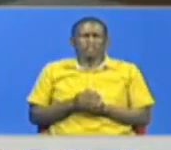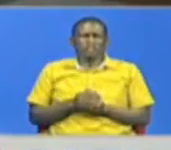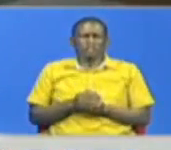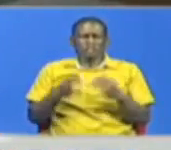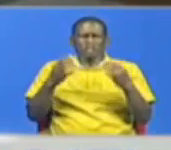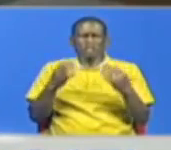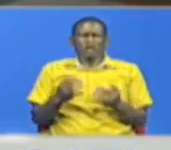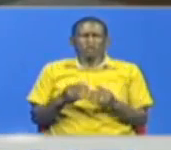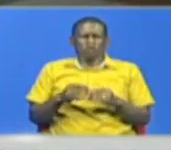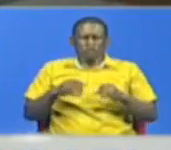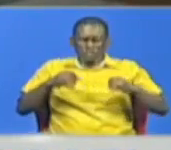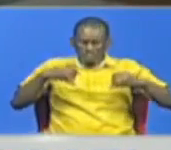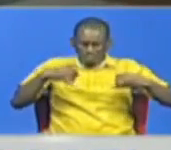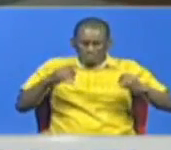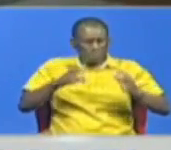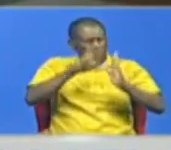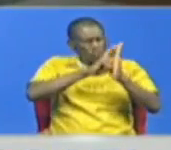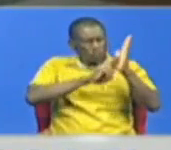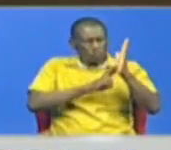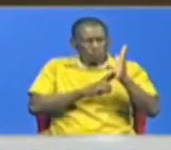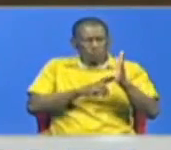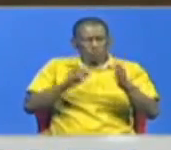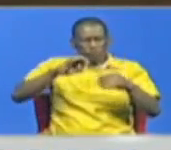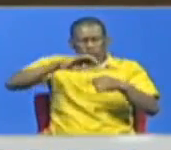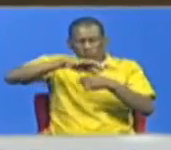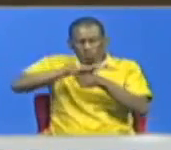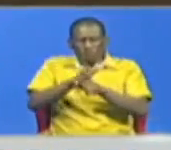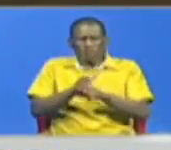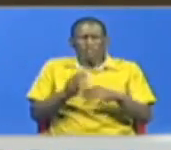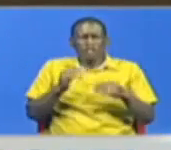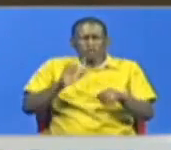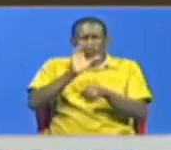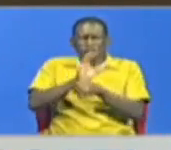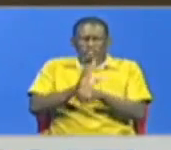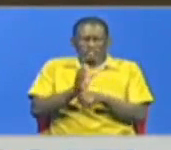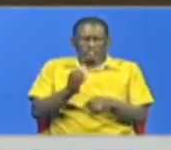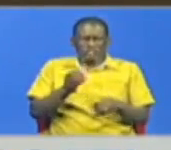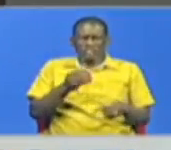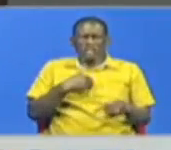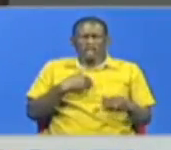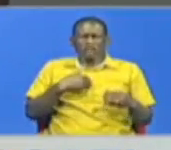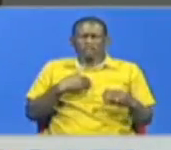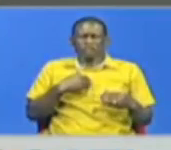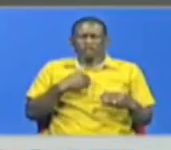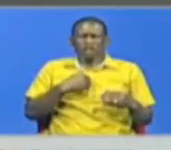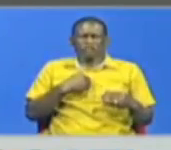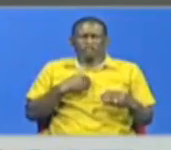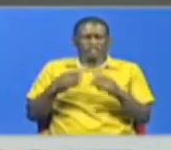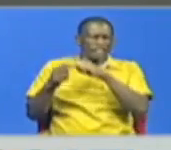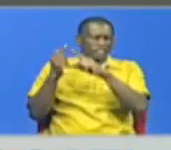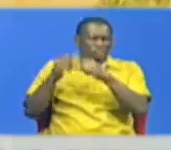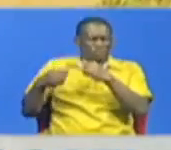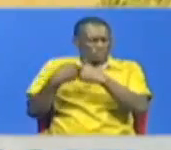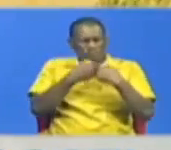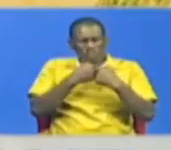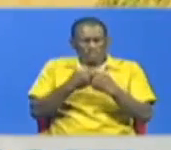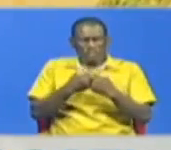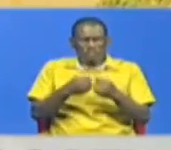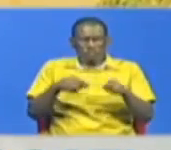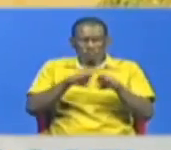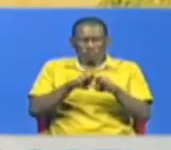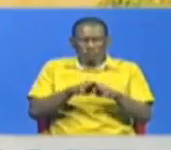Adhering to the rules of the extraordinary times, the church has gone through extraordinary times of its own. Next